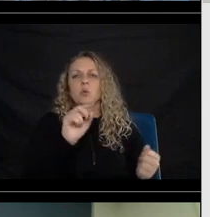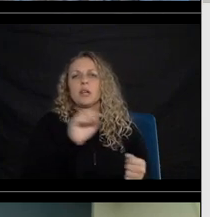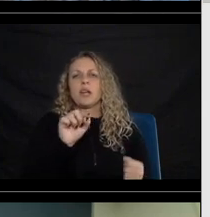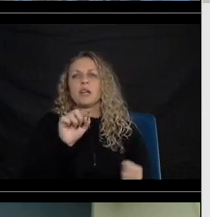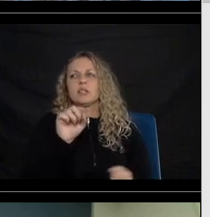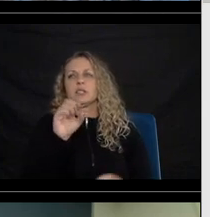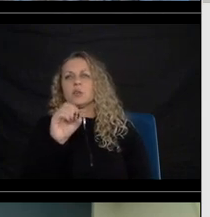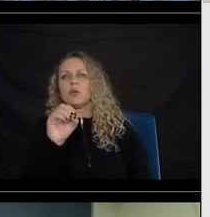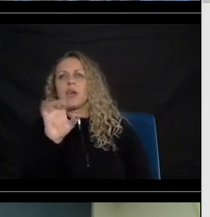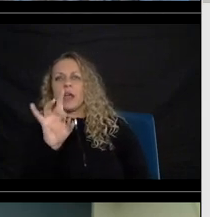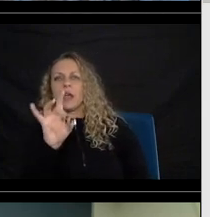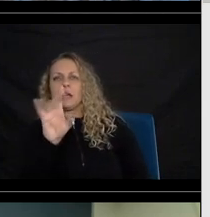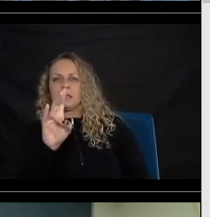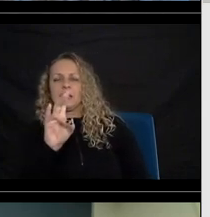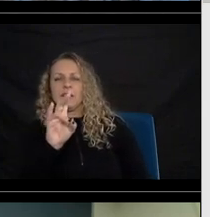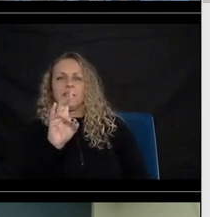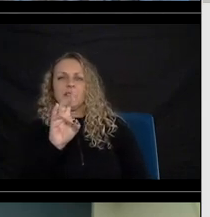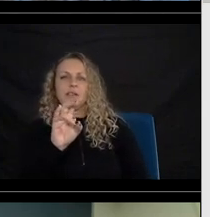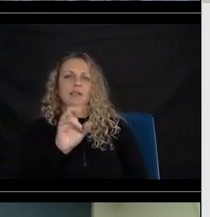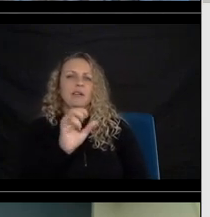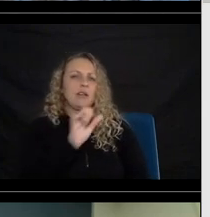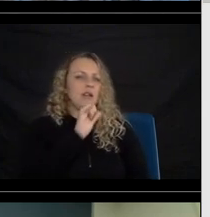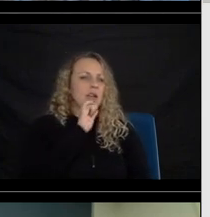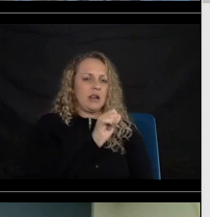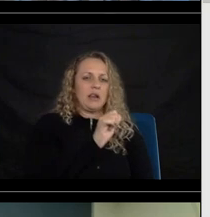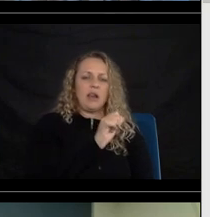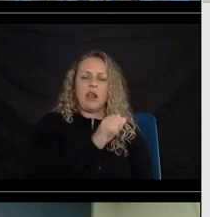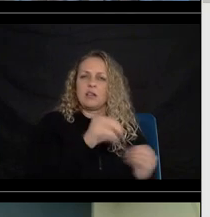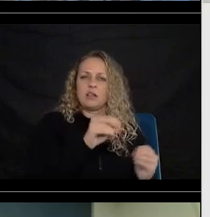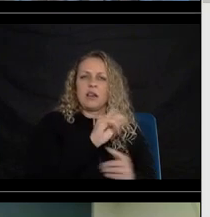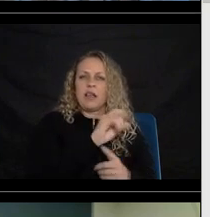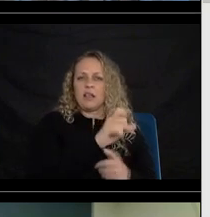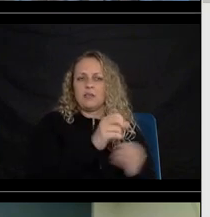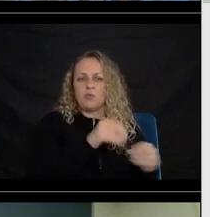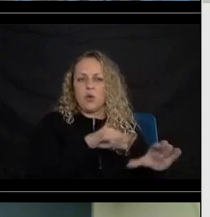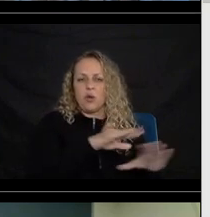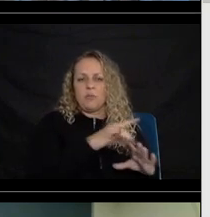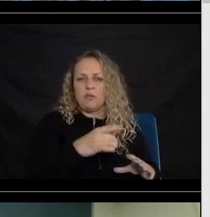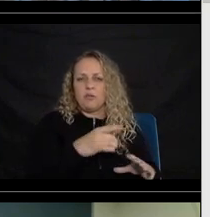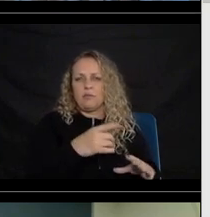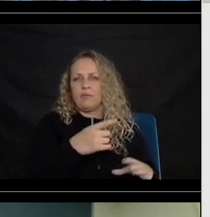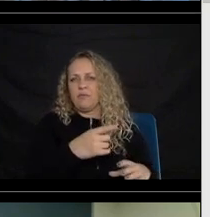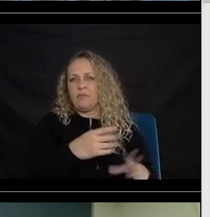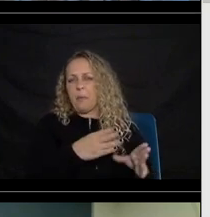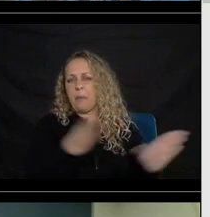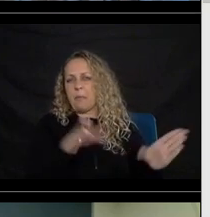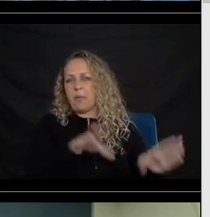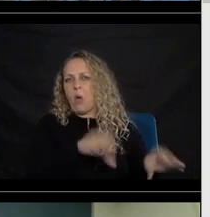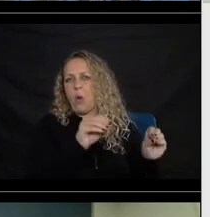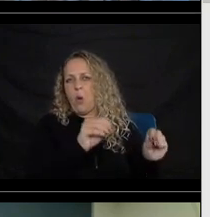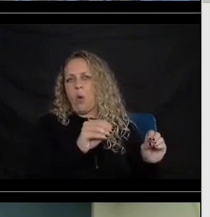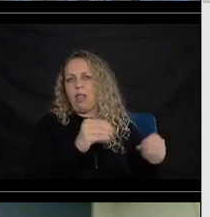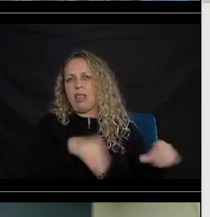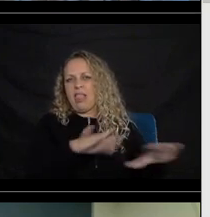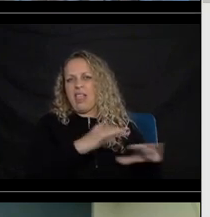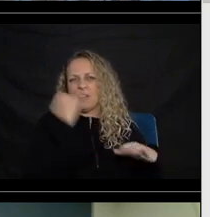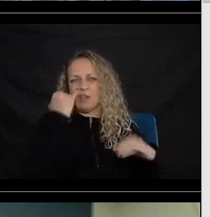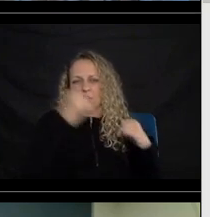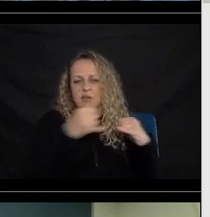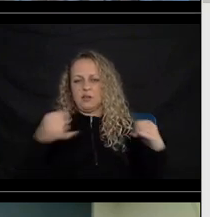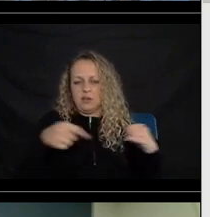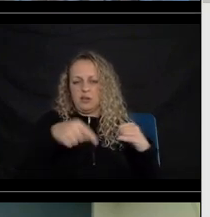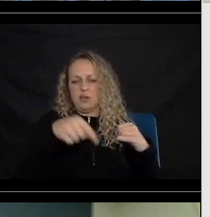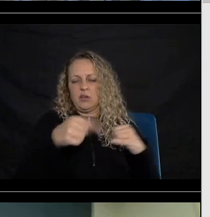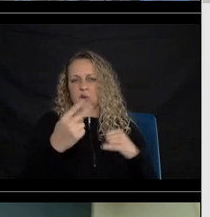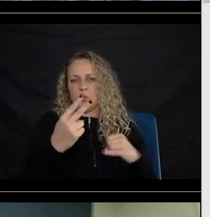20-087 and not sell the Nichols Boulevard property. This publicly owned land, although just outside the city limits by about